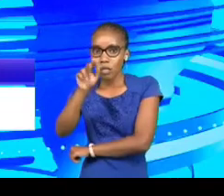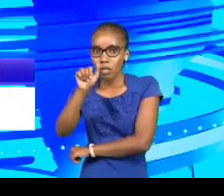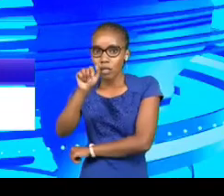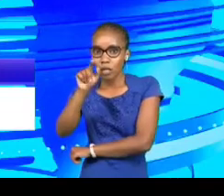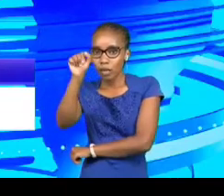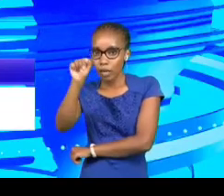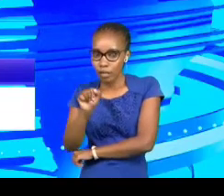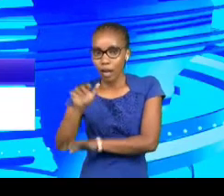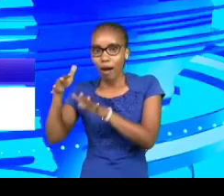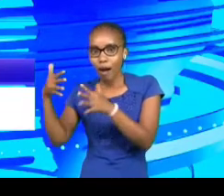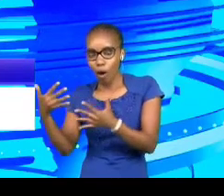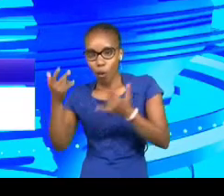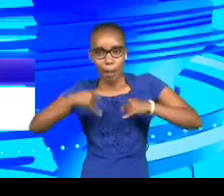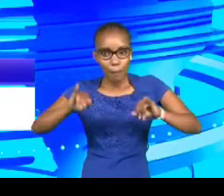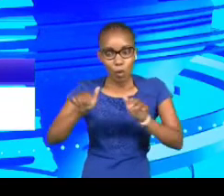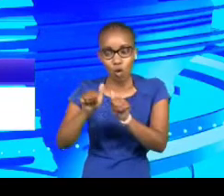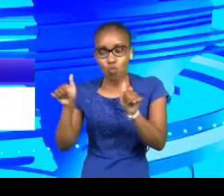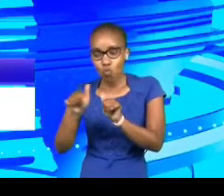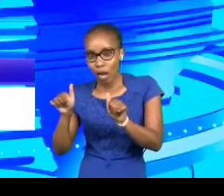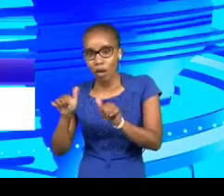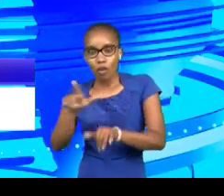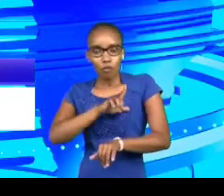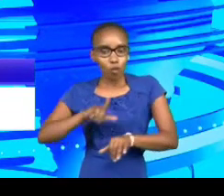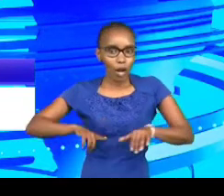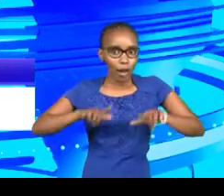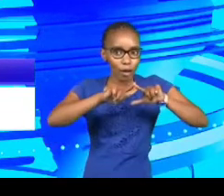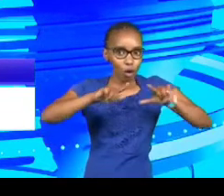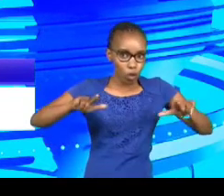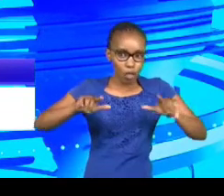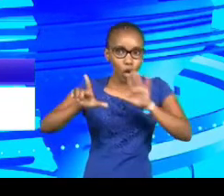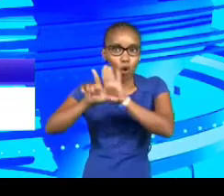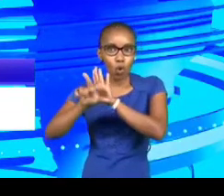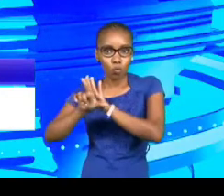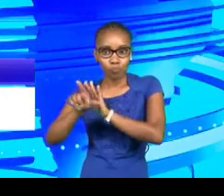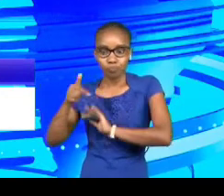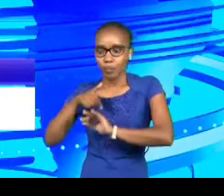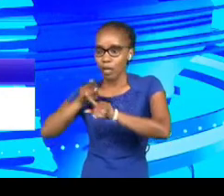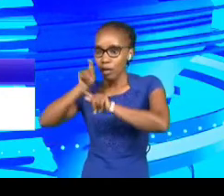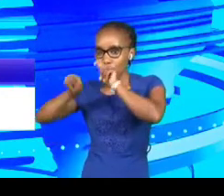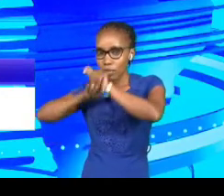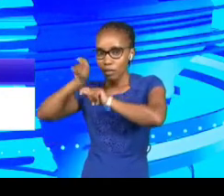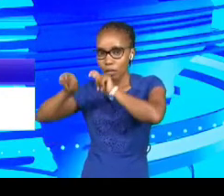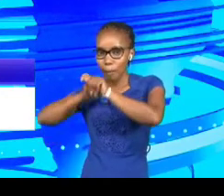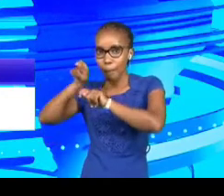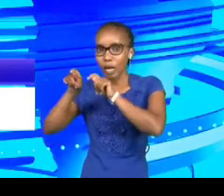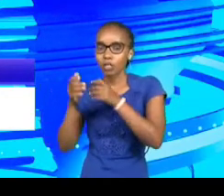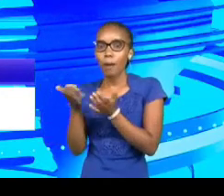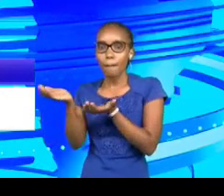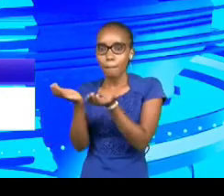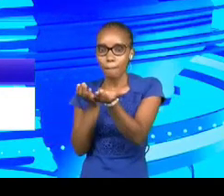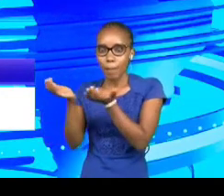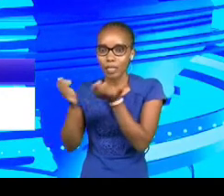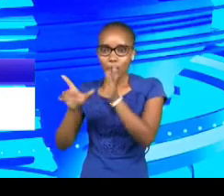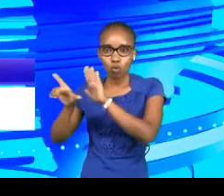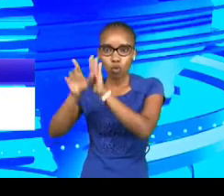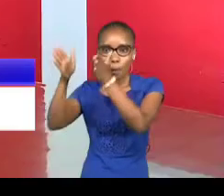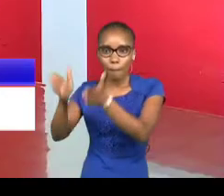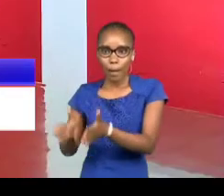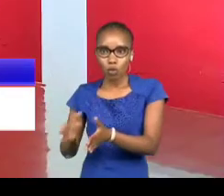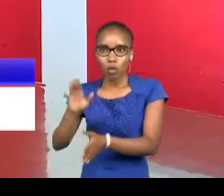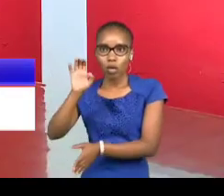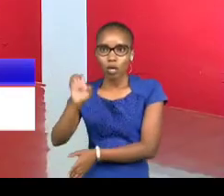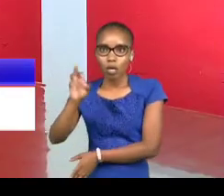implemented for landlords? How are they protected under this law? I spoke to commercial litigator Thige. I believe